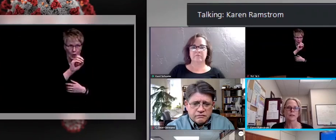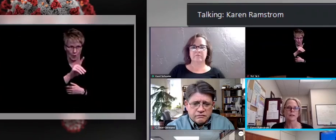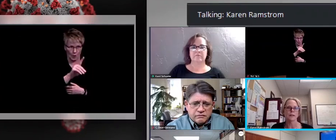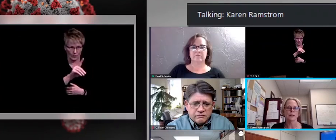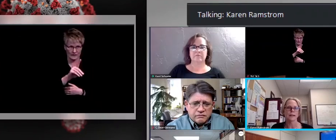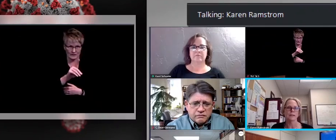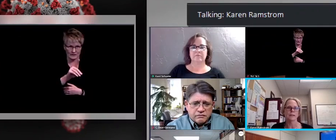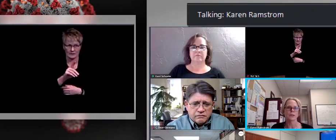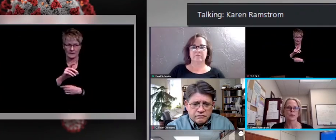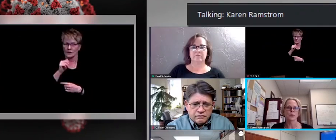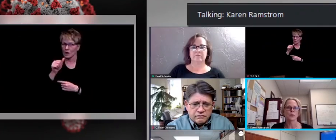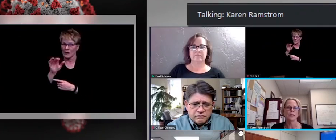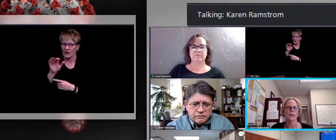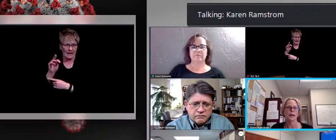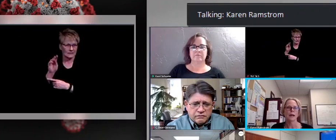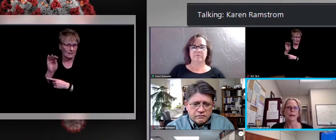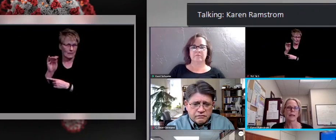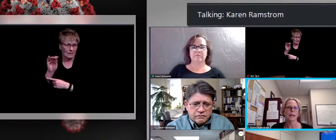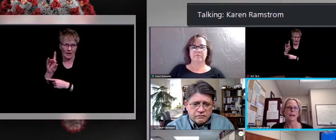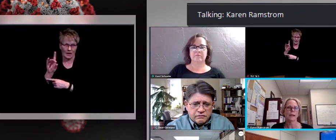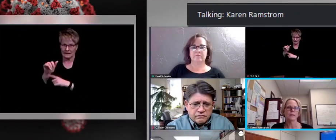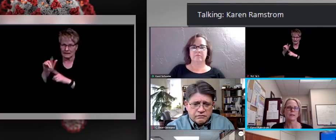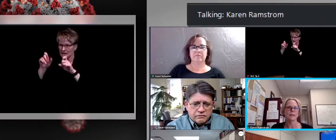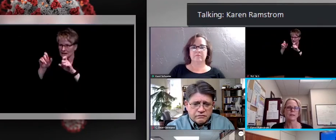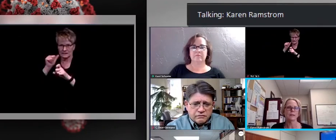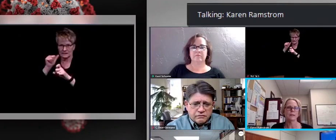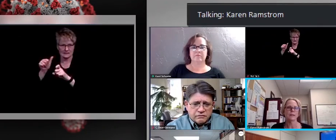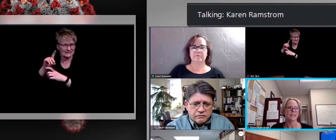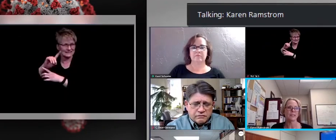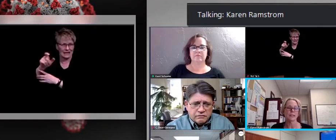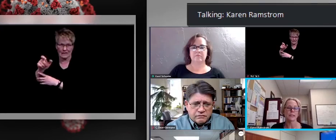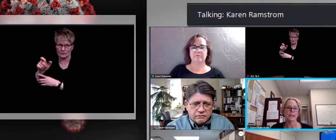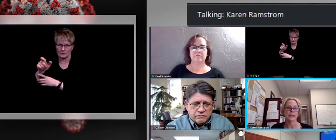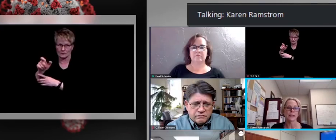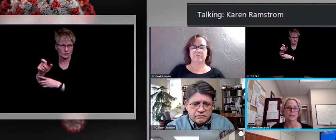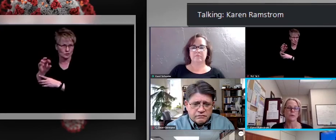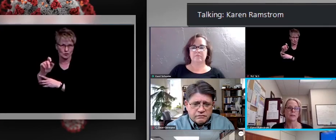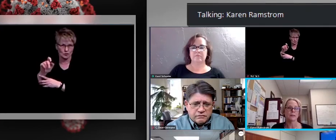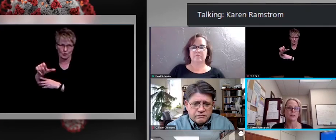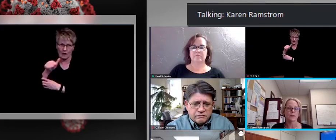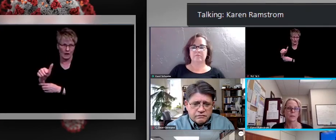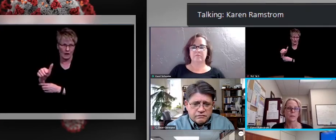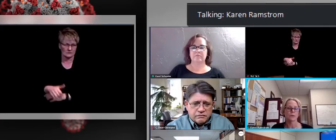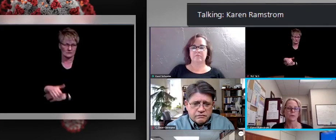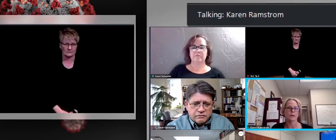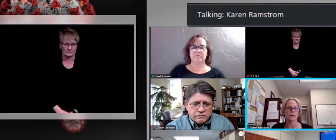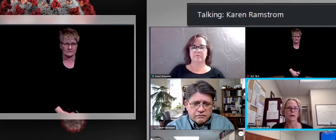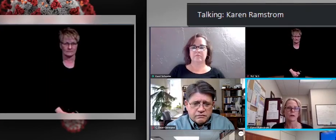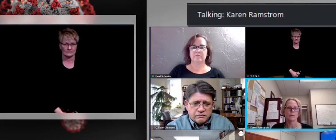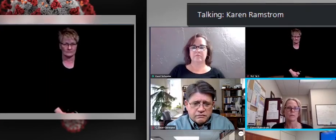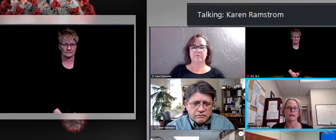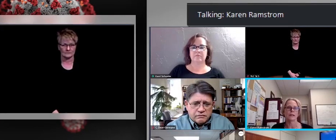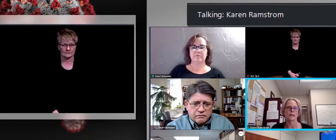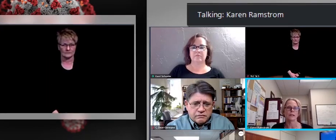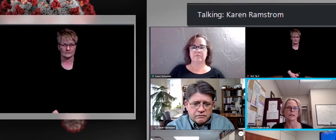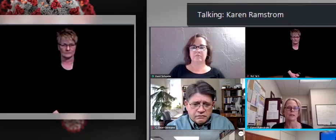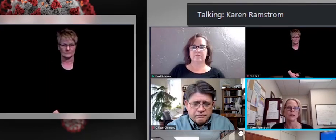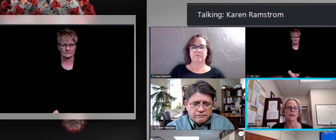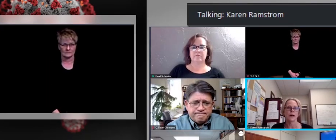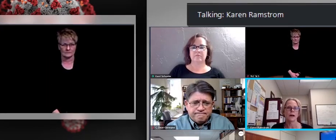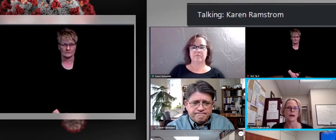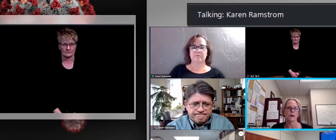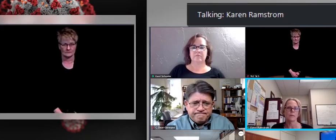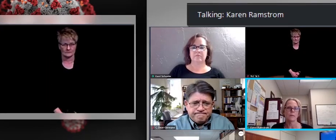for as a diagnostic tool. Antibody testing is not indicated to make decisions about